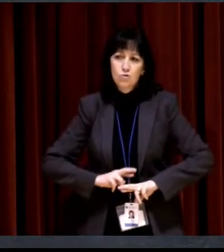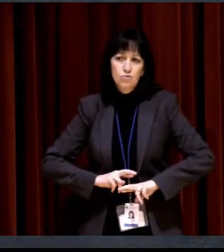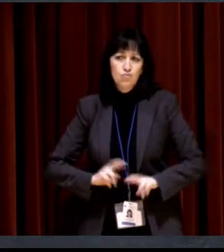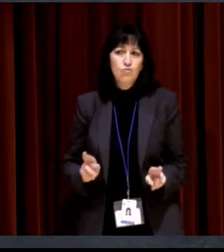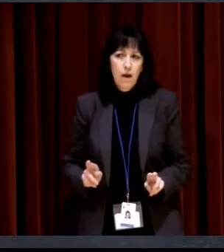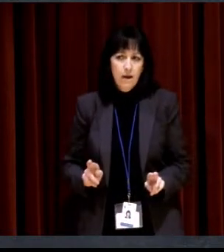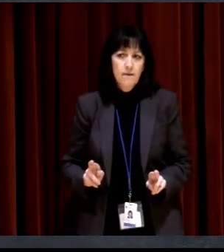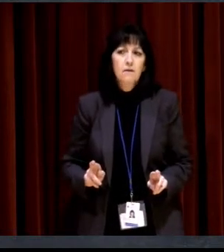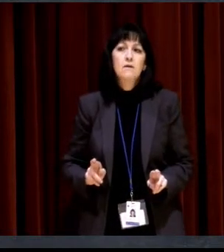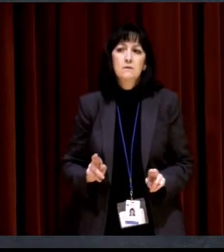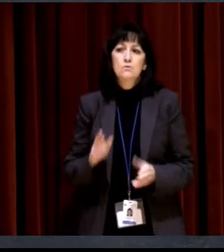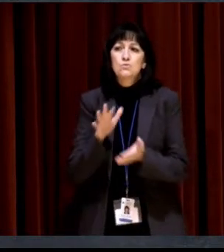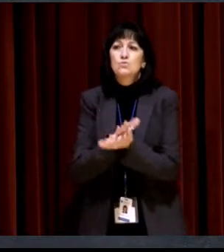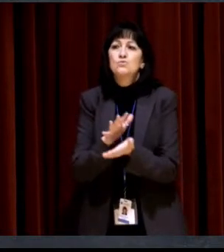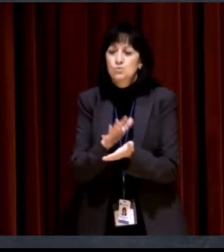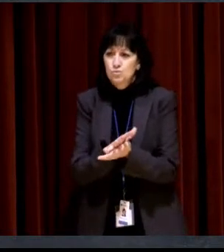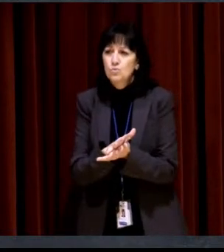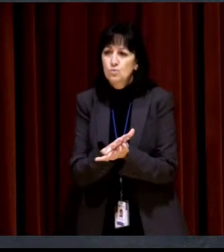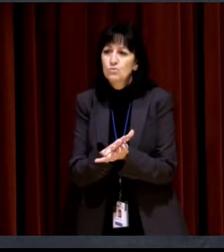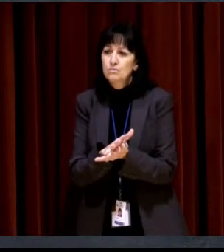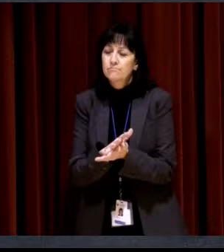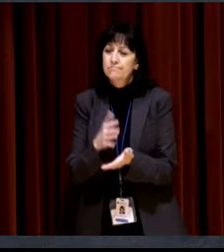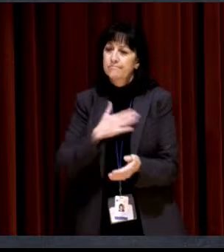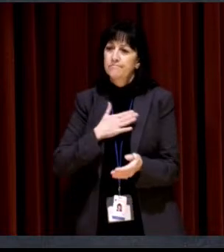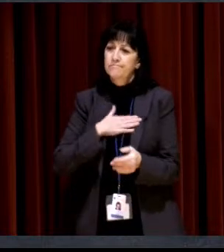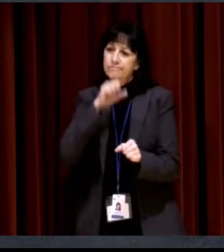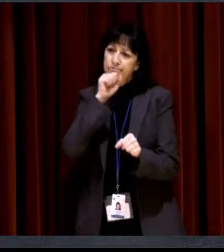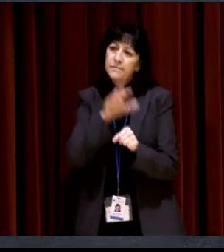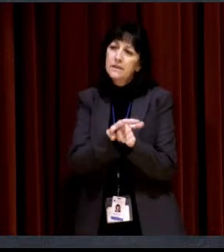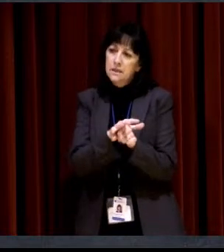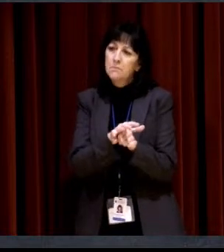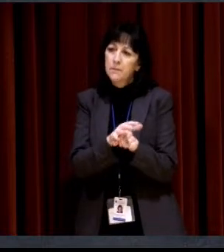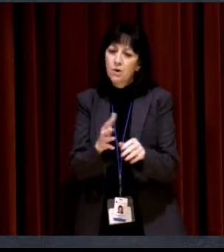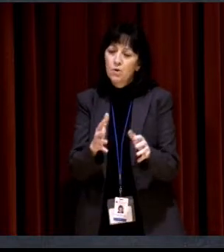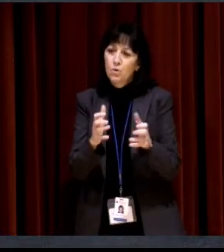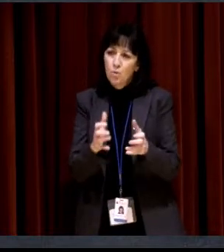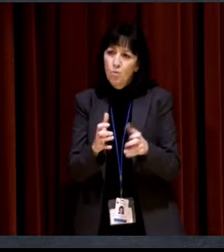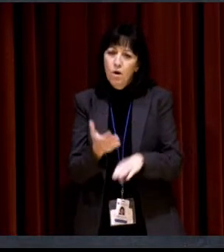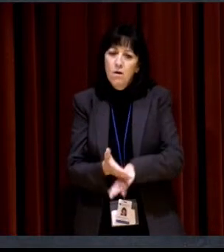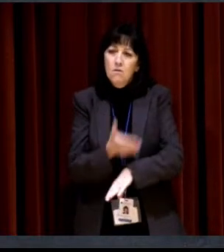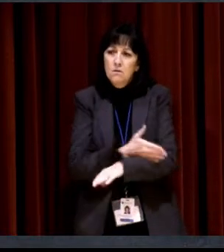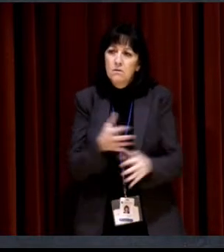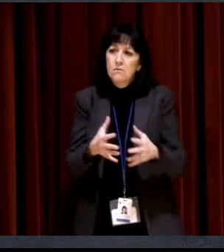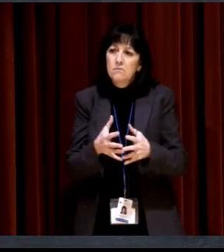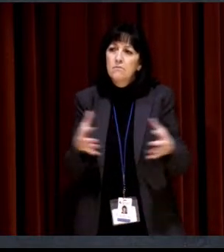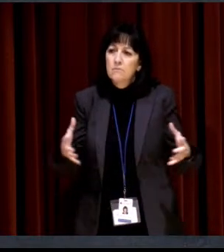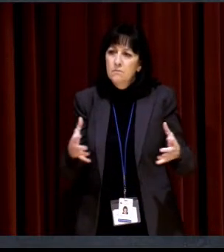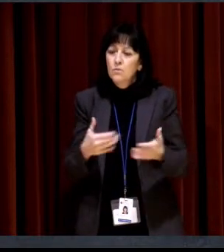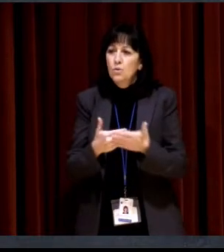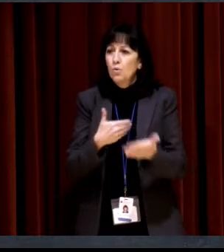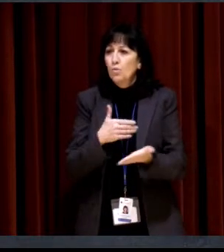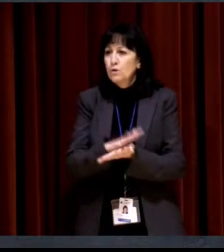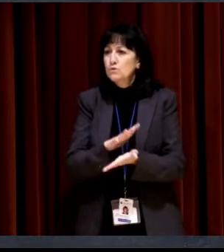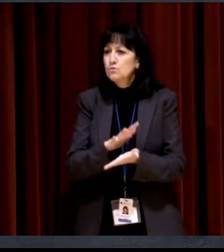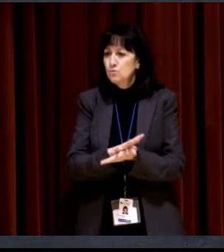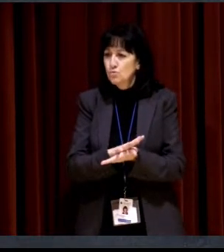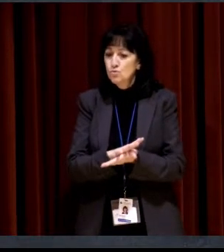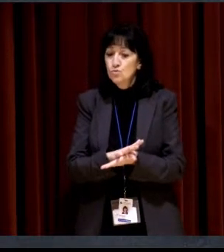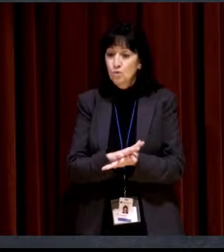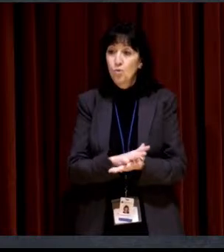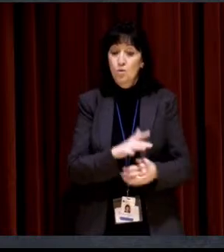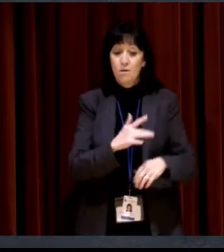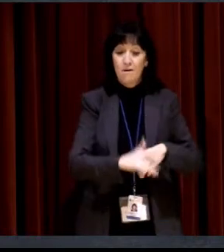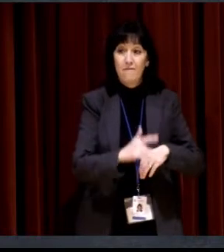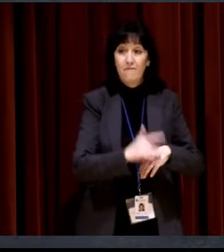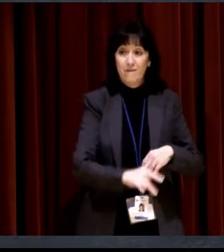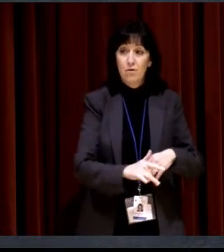a commitment to increase the number of preschool seats, and that's going to be an important part of this initiative.